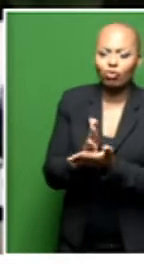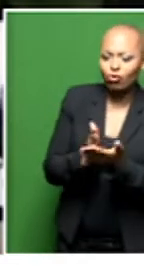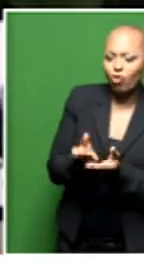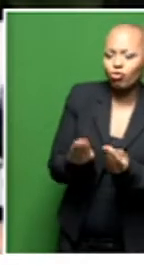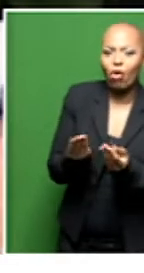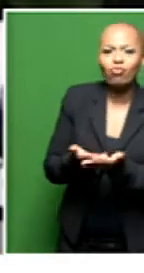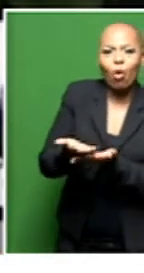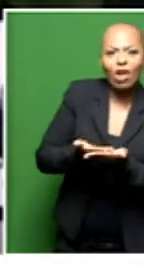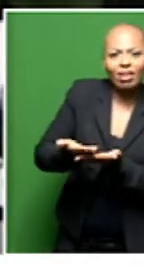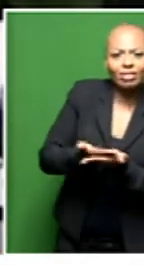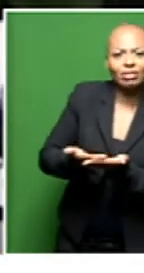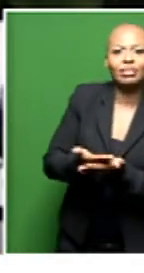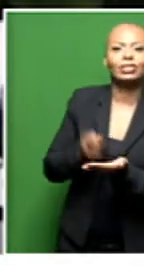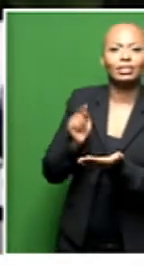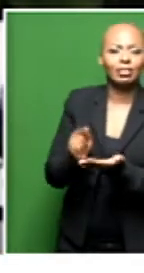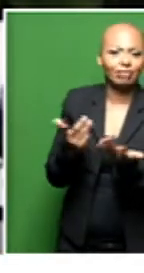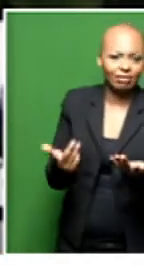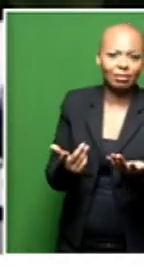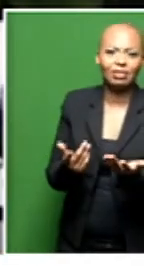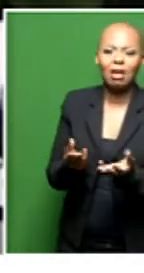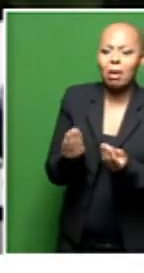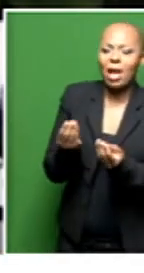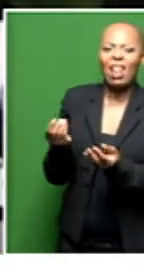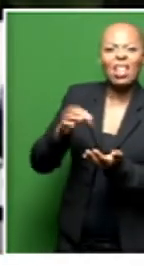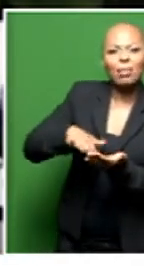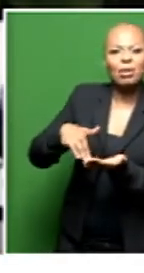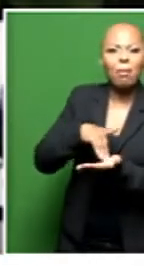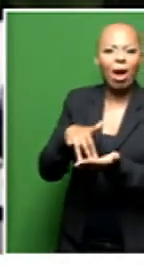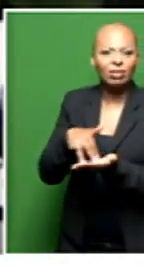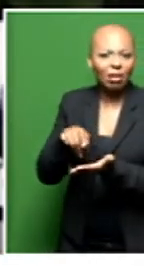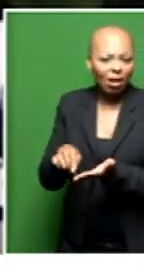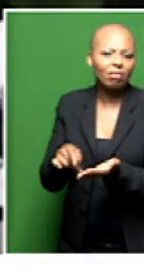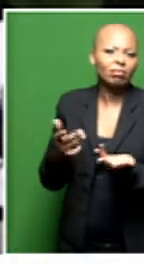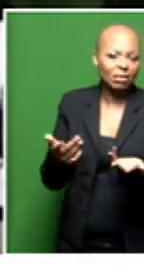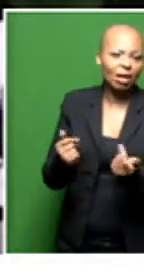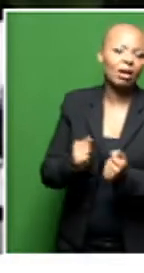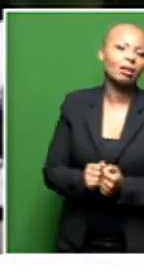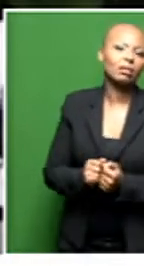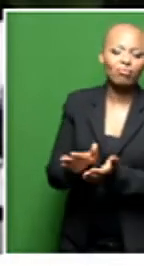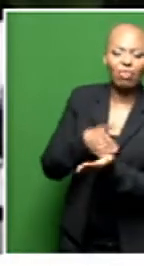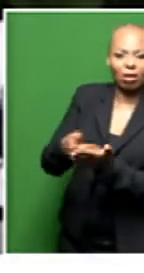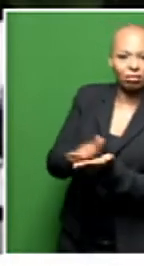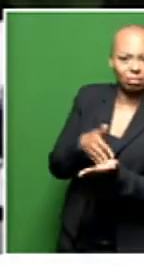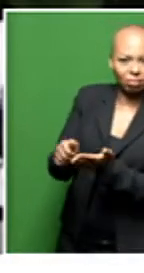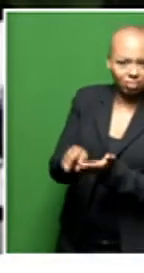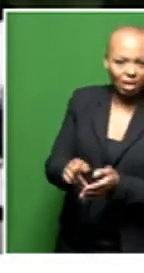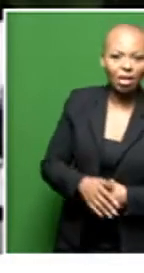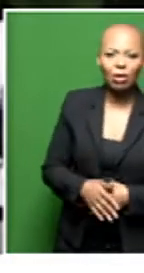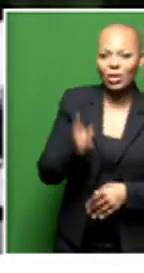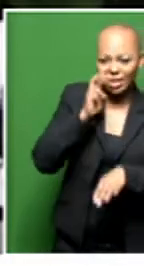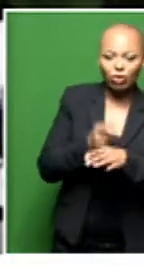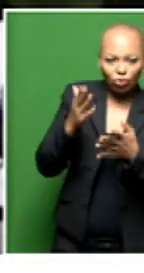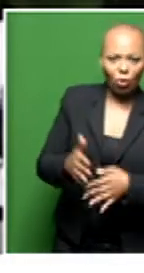it comes with a huge gift of a little hug that you receive with each spoonful you take. And that's what we want, and that's what we